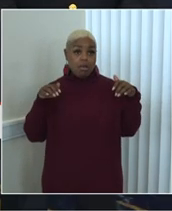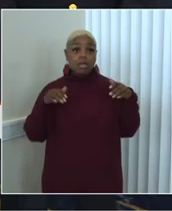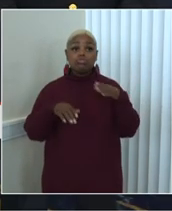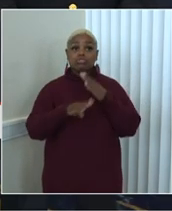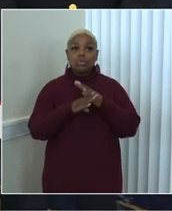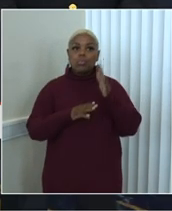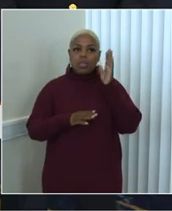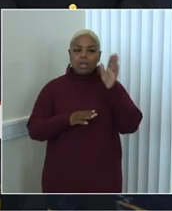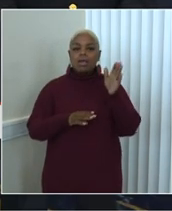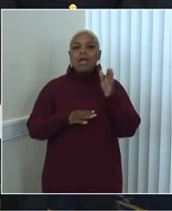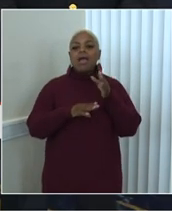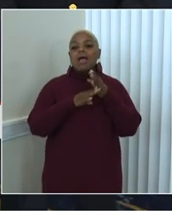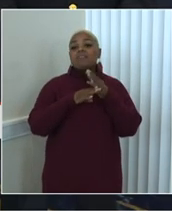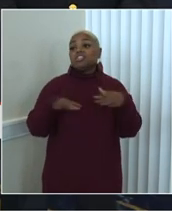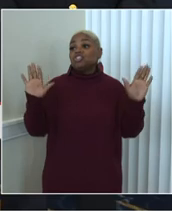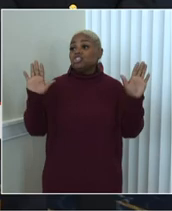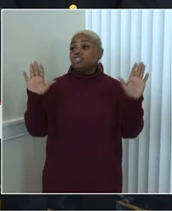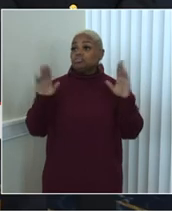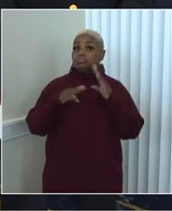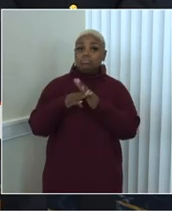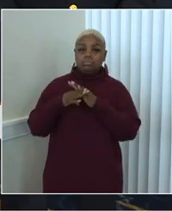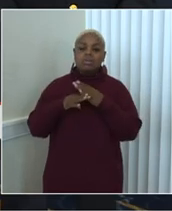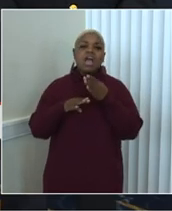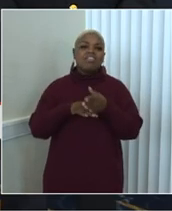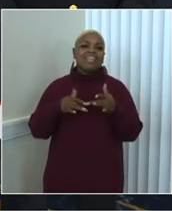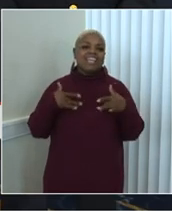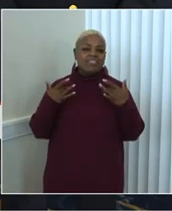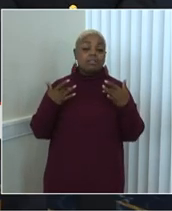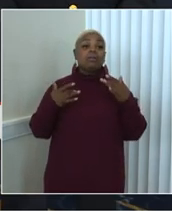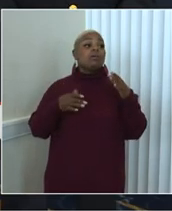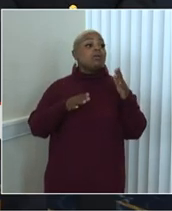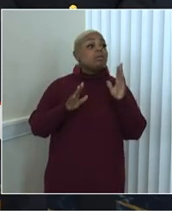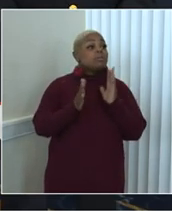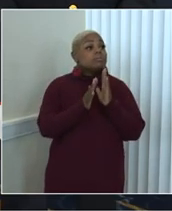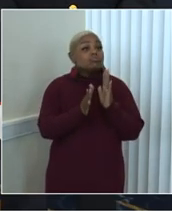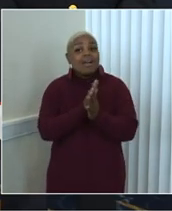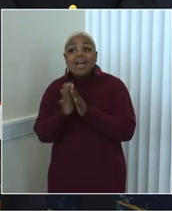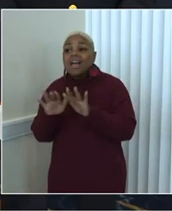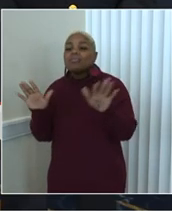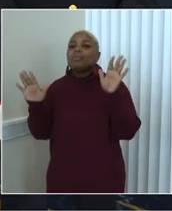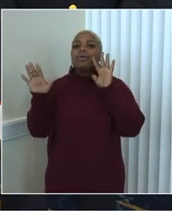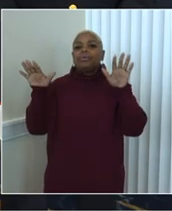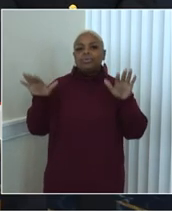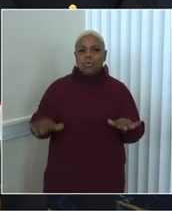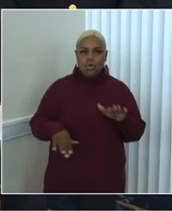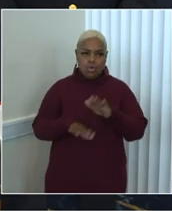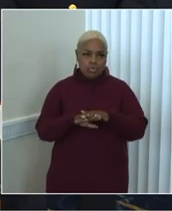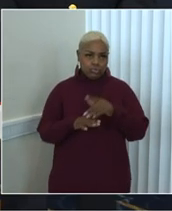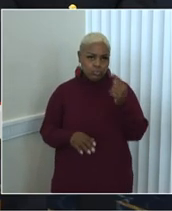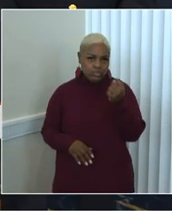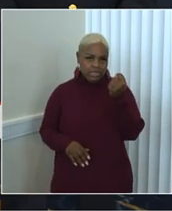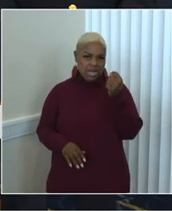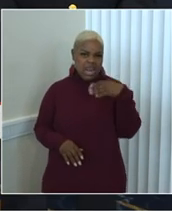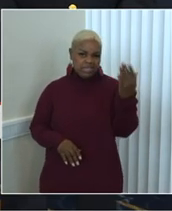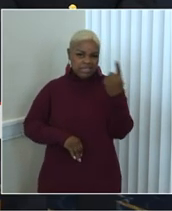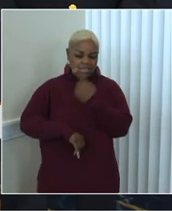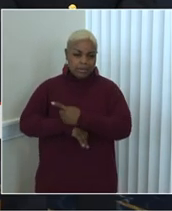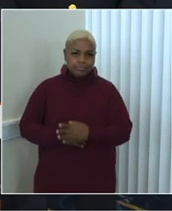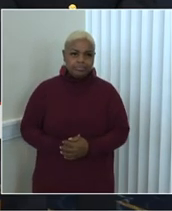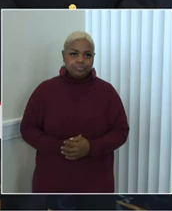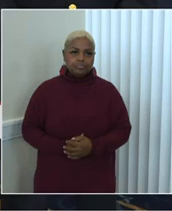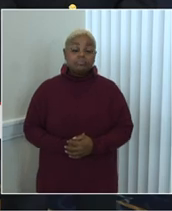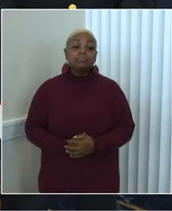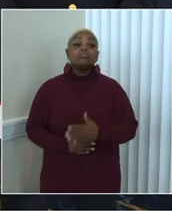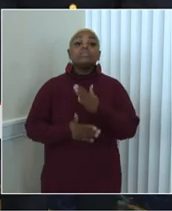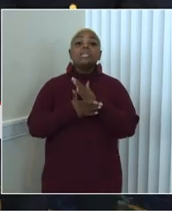and parking restrictions will continue through Tuesday. Information regarding specific road closures, adjustments to public transportation,